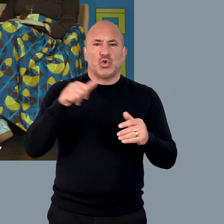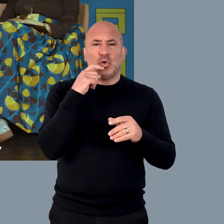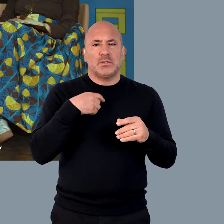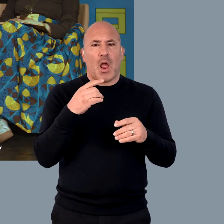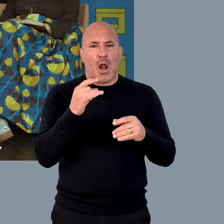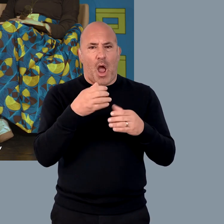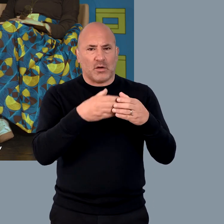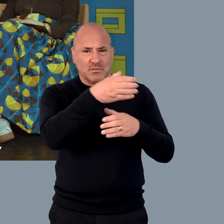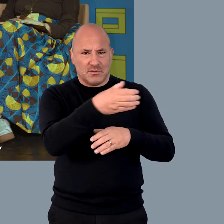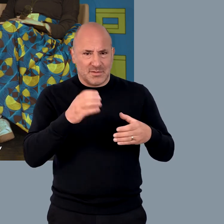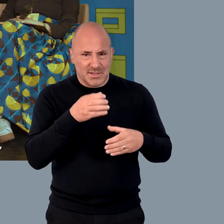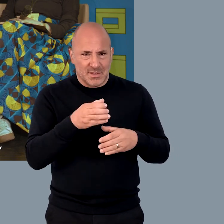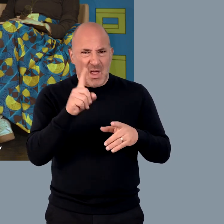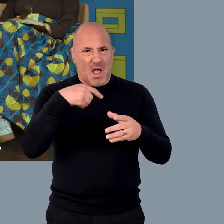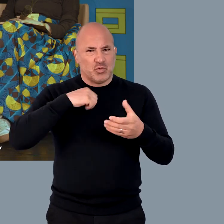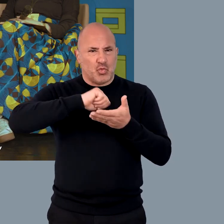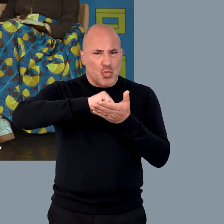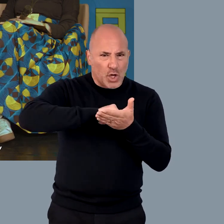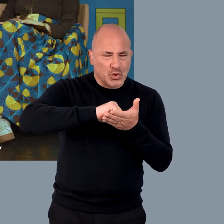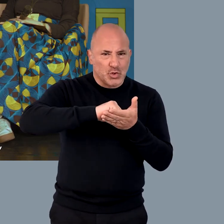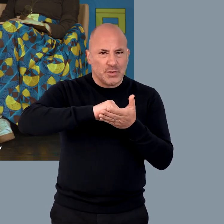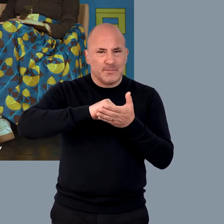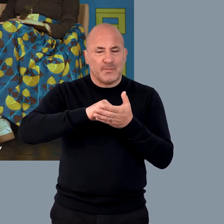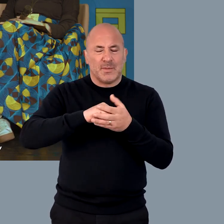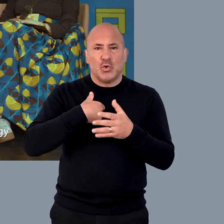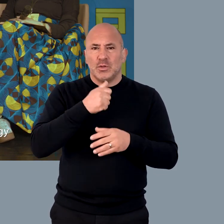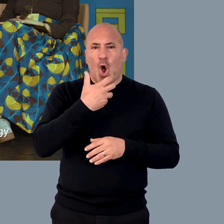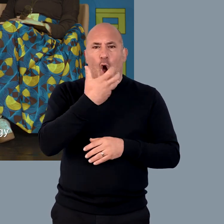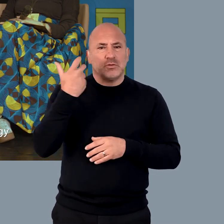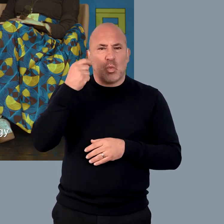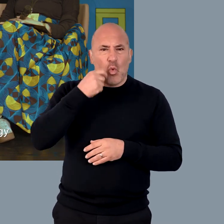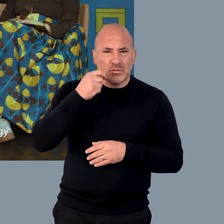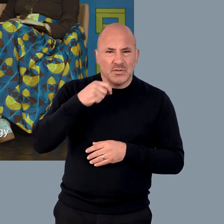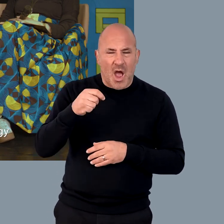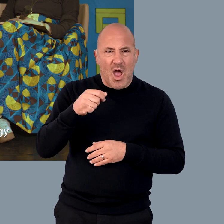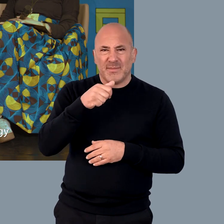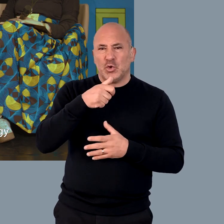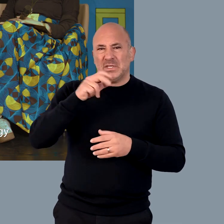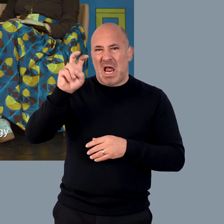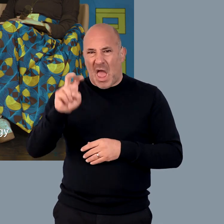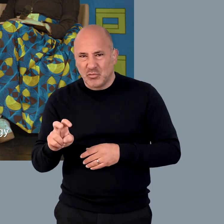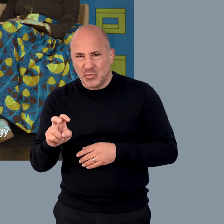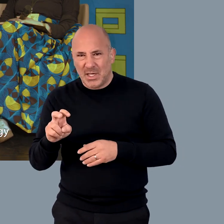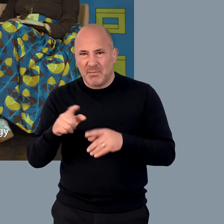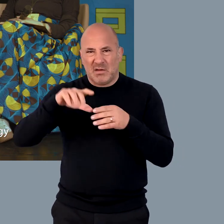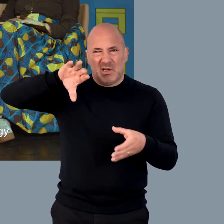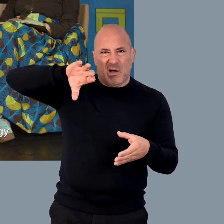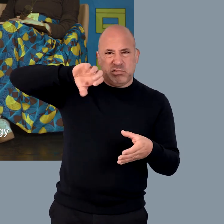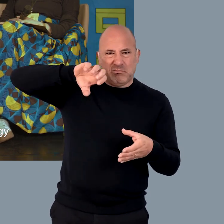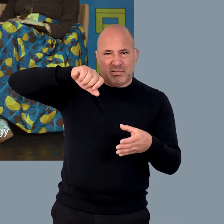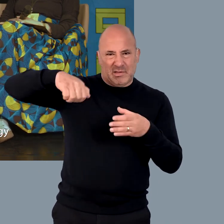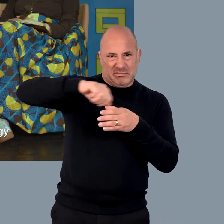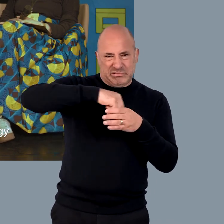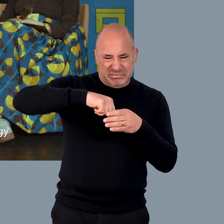but that was a different discussion. Or whether we were using the glass cups, which then you had to wash, and the energy from